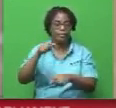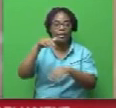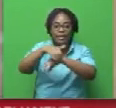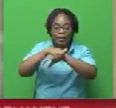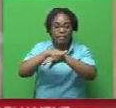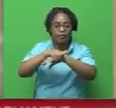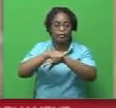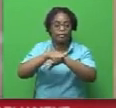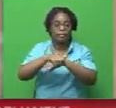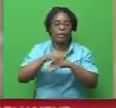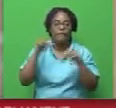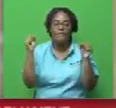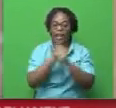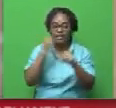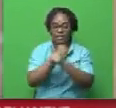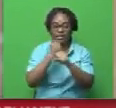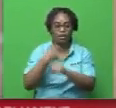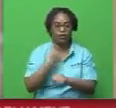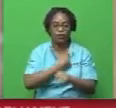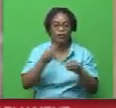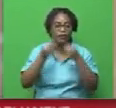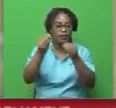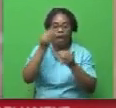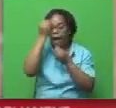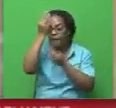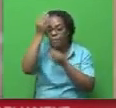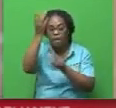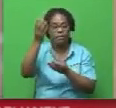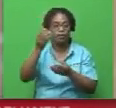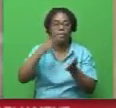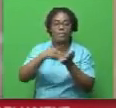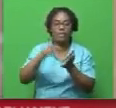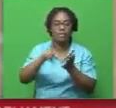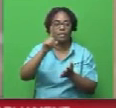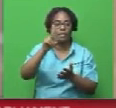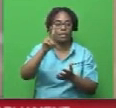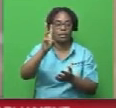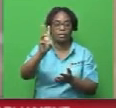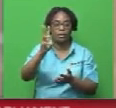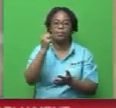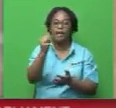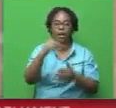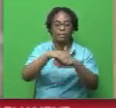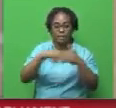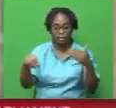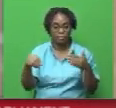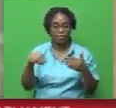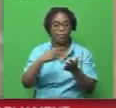the OAS arbitration. They have to pay $126 million, not even legal fees being included in